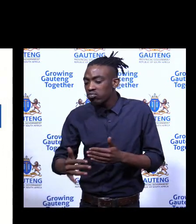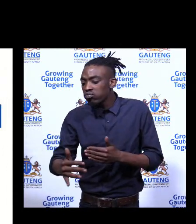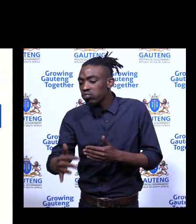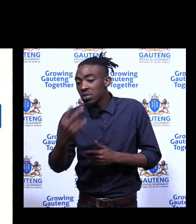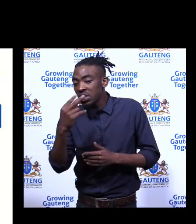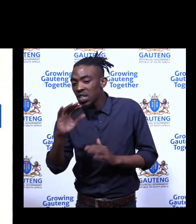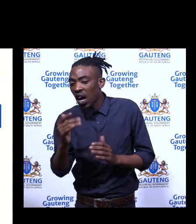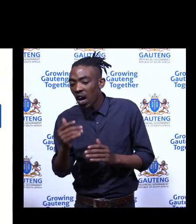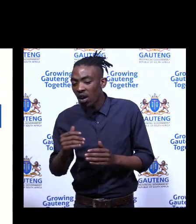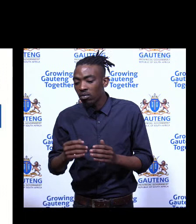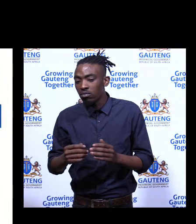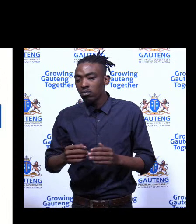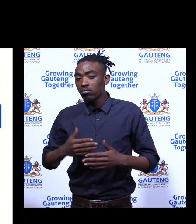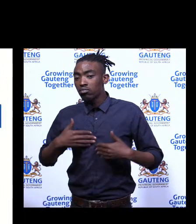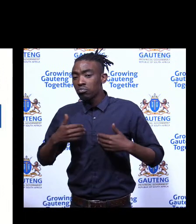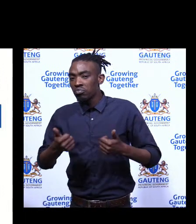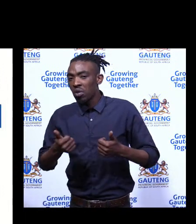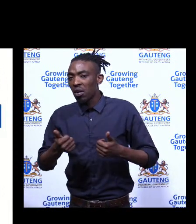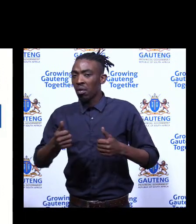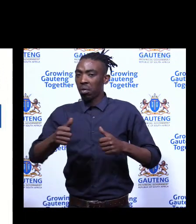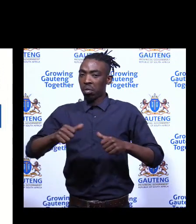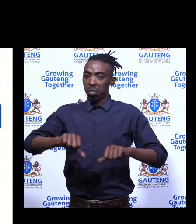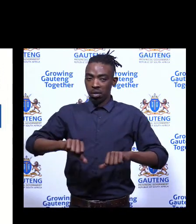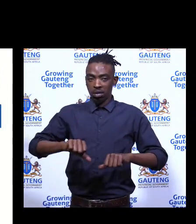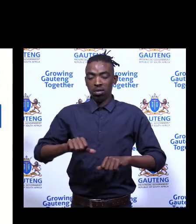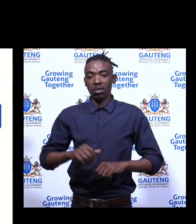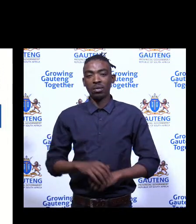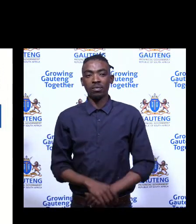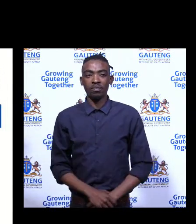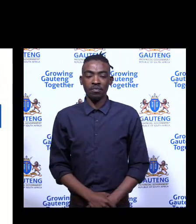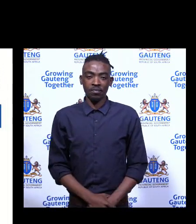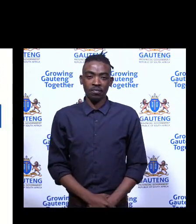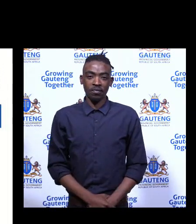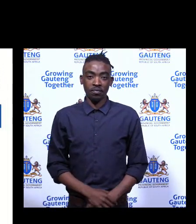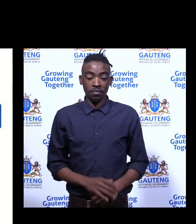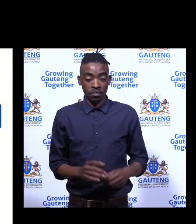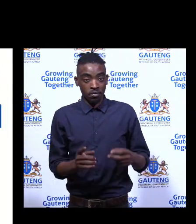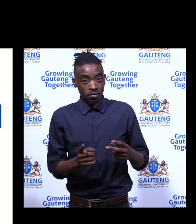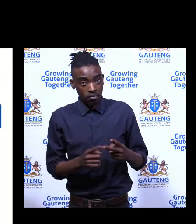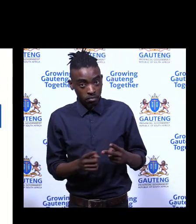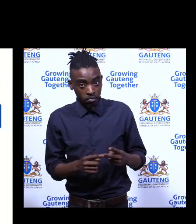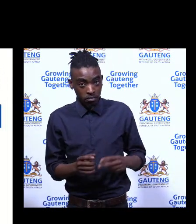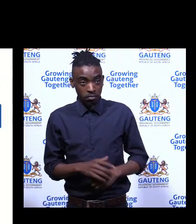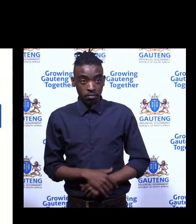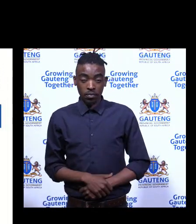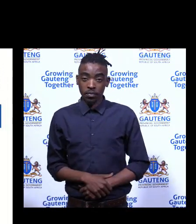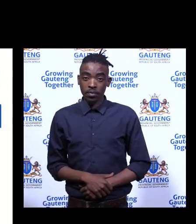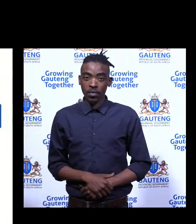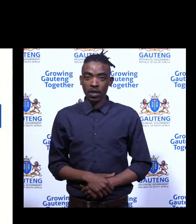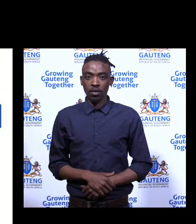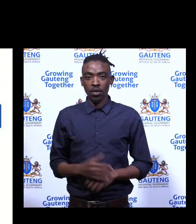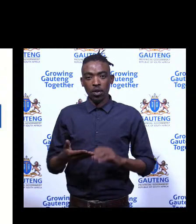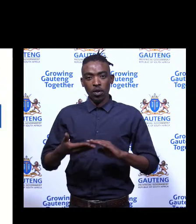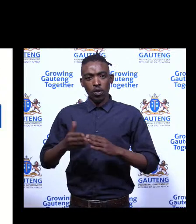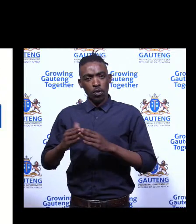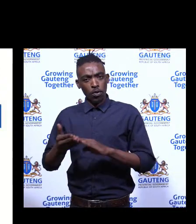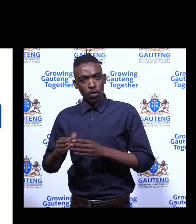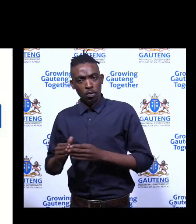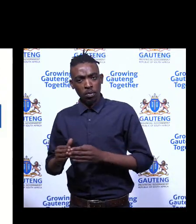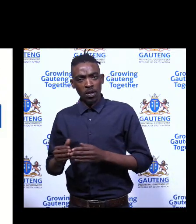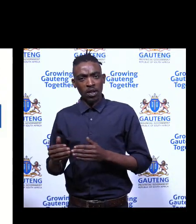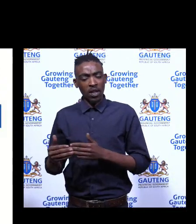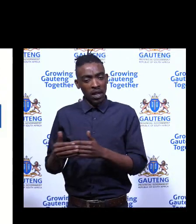monitoring requires an oversight of our community health care workers with an experienced